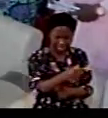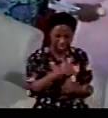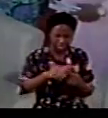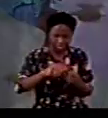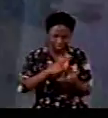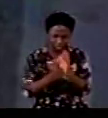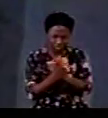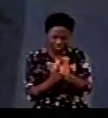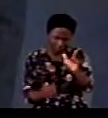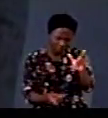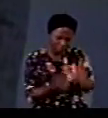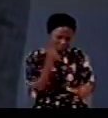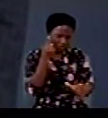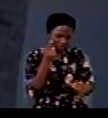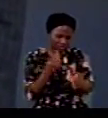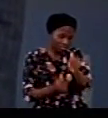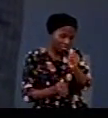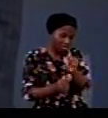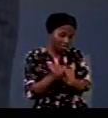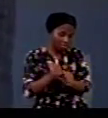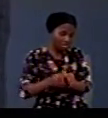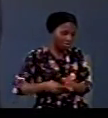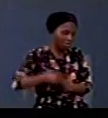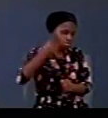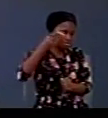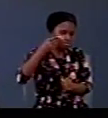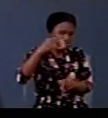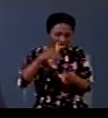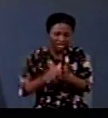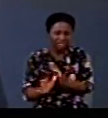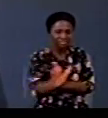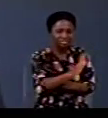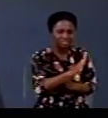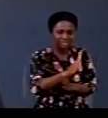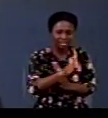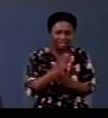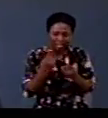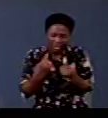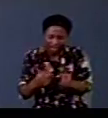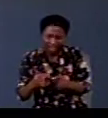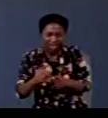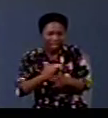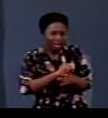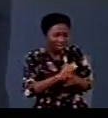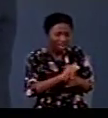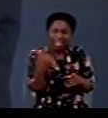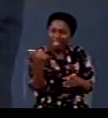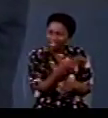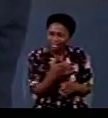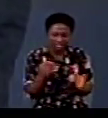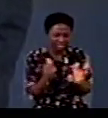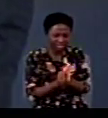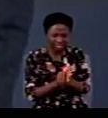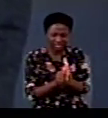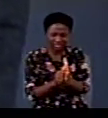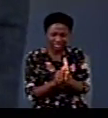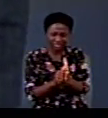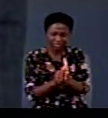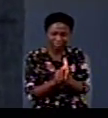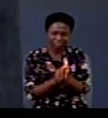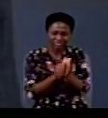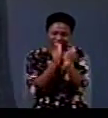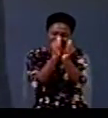down, pulls back, anything that hinders progress, cut away from